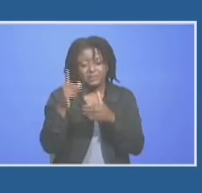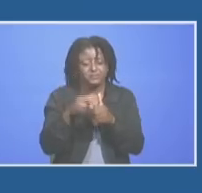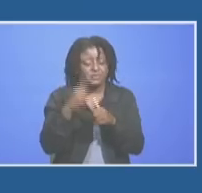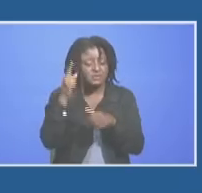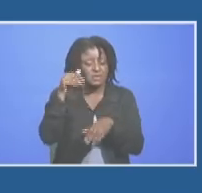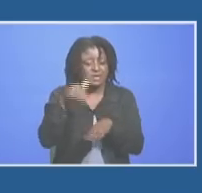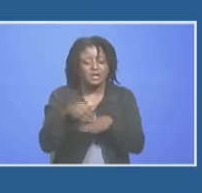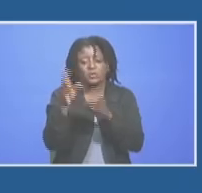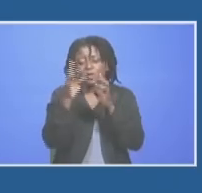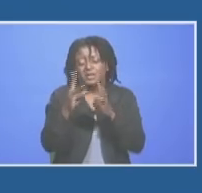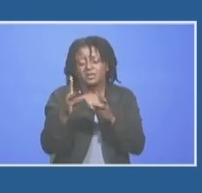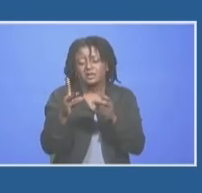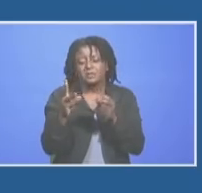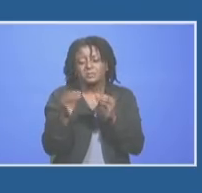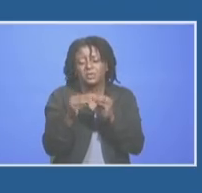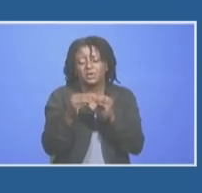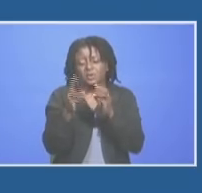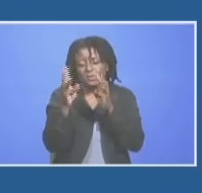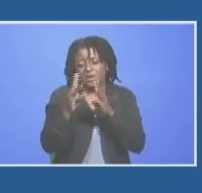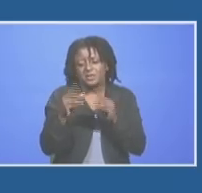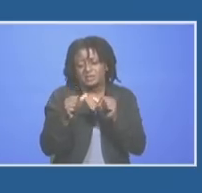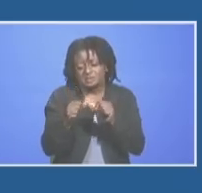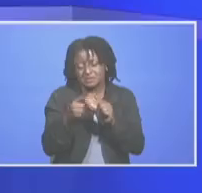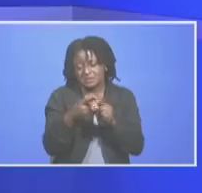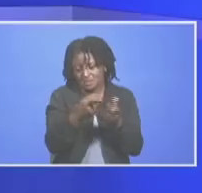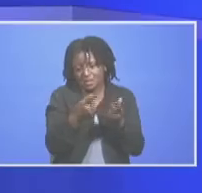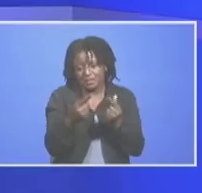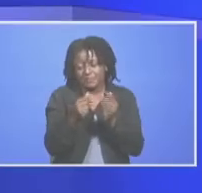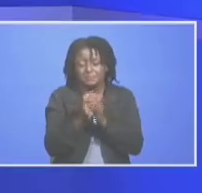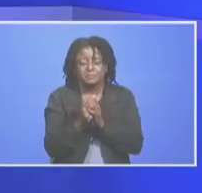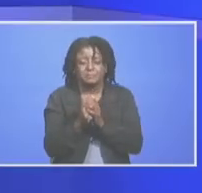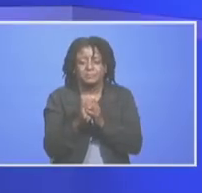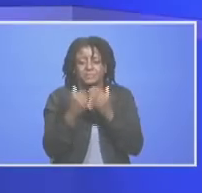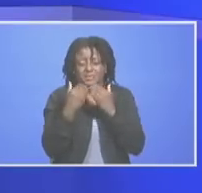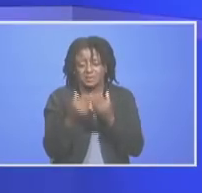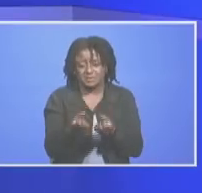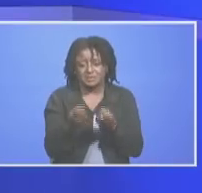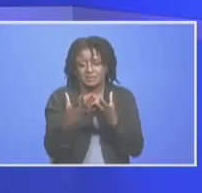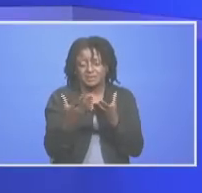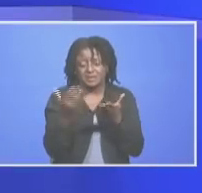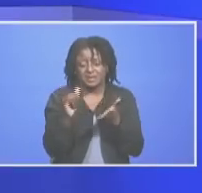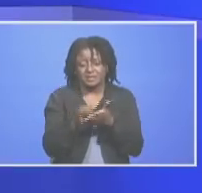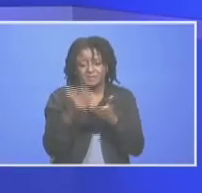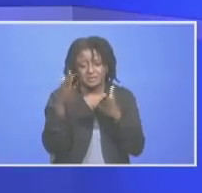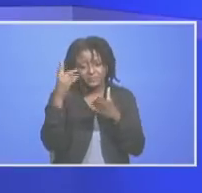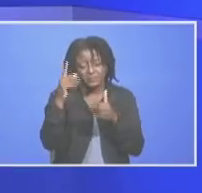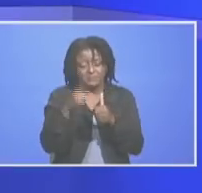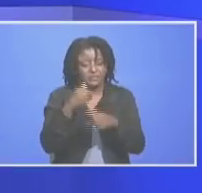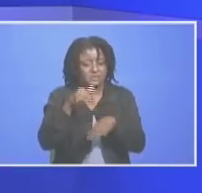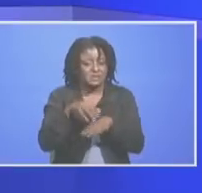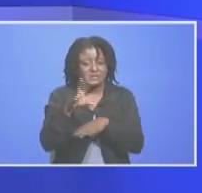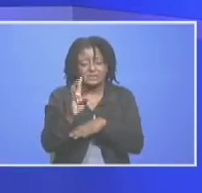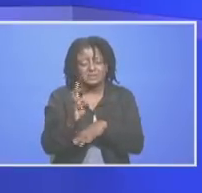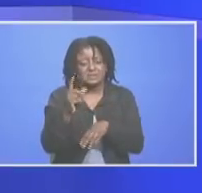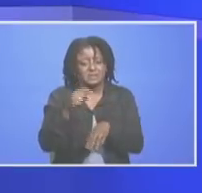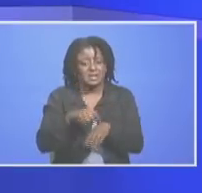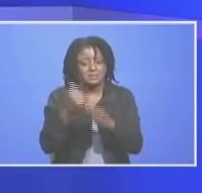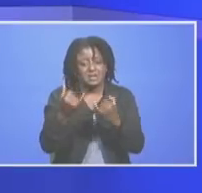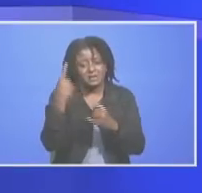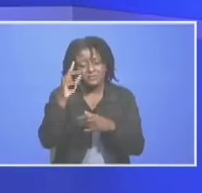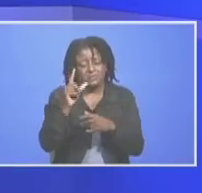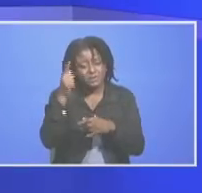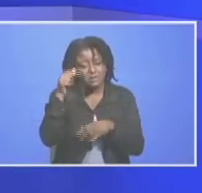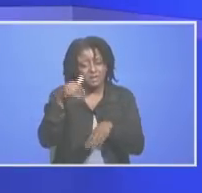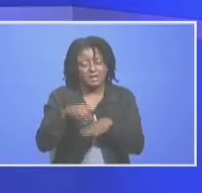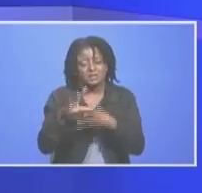first look at weather at 6. Stay tuned, more weather is still to come. Thanks, Basil, and that does it for First at 6. It's time now for a check